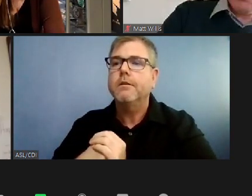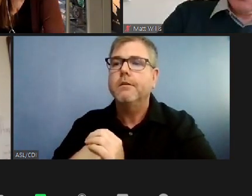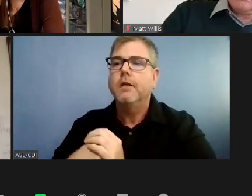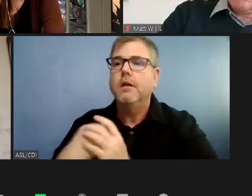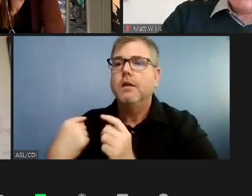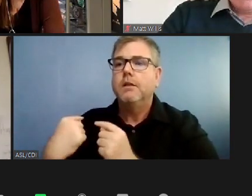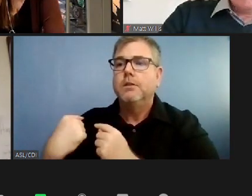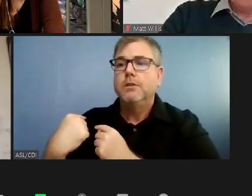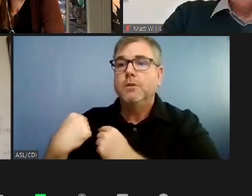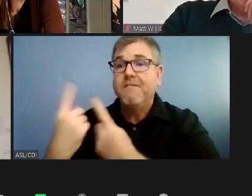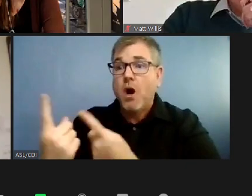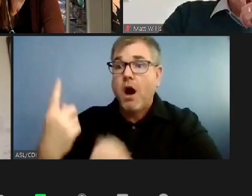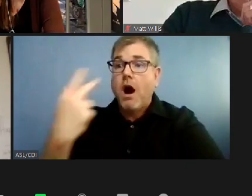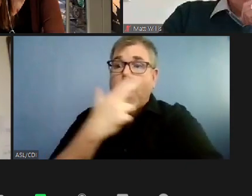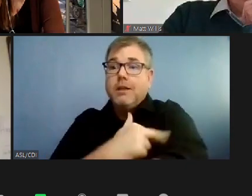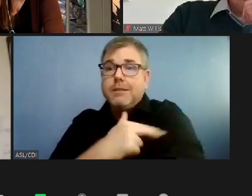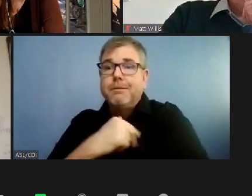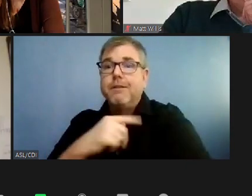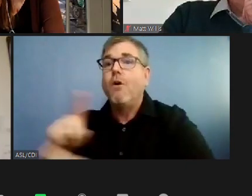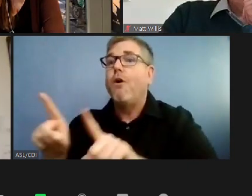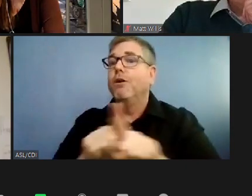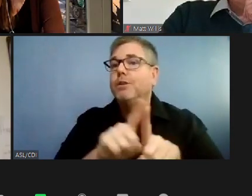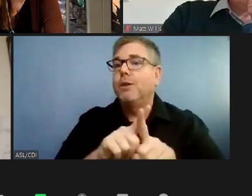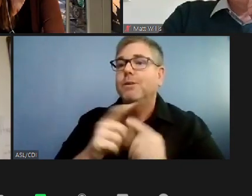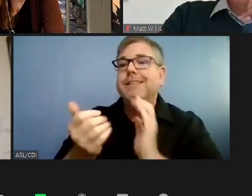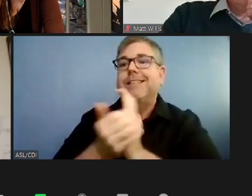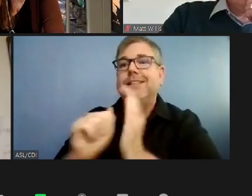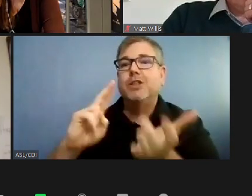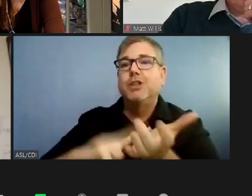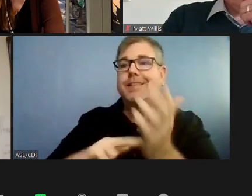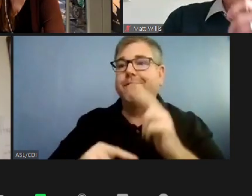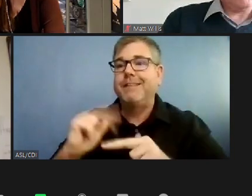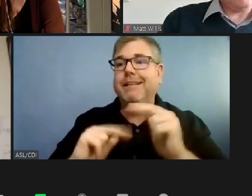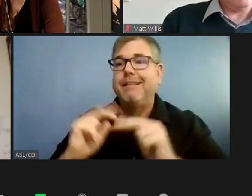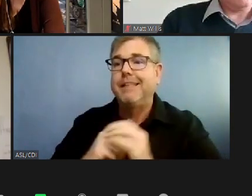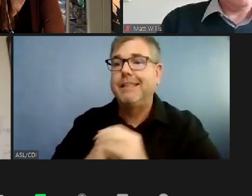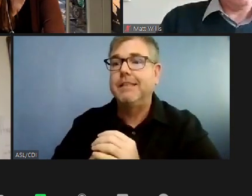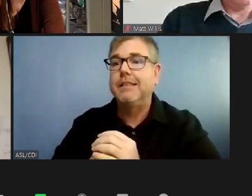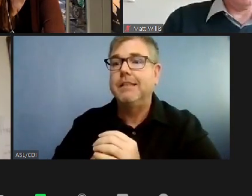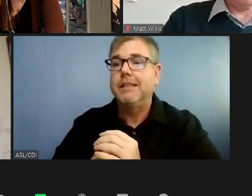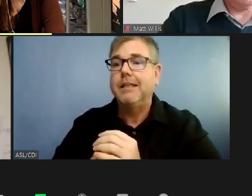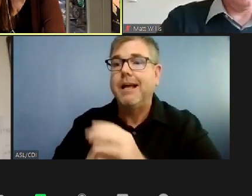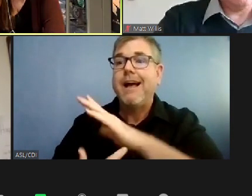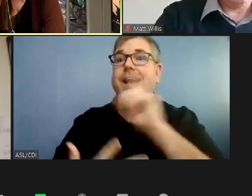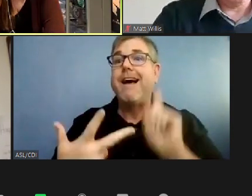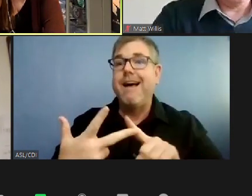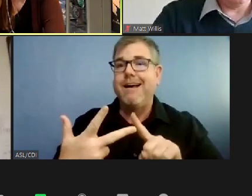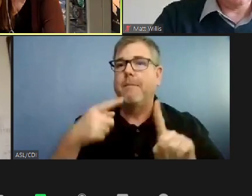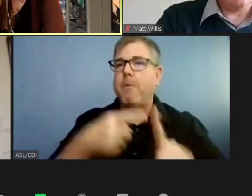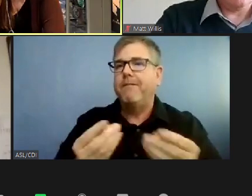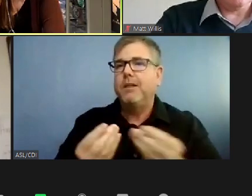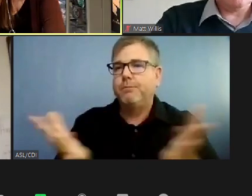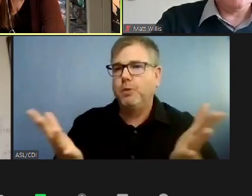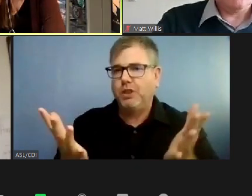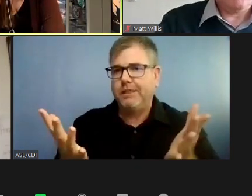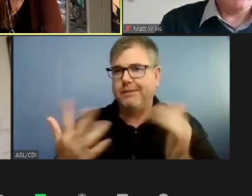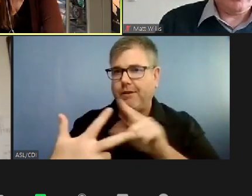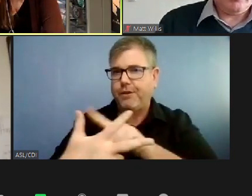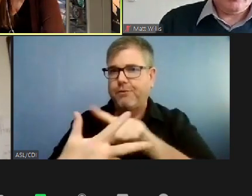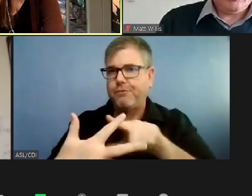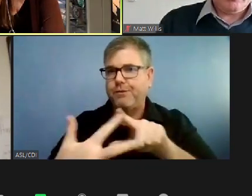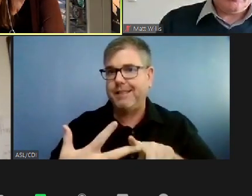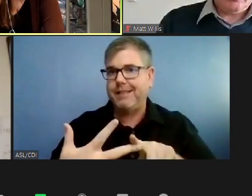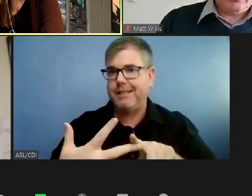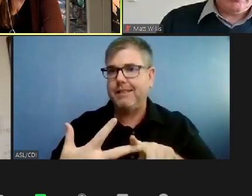So, yeah, I mean, our plan is really, it's fast. And as a follow-up to that, is it part of